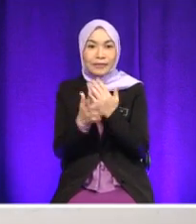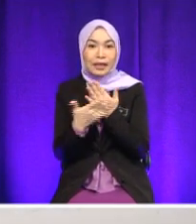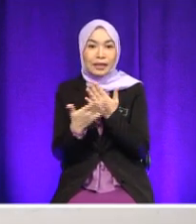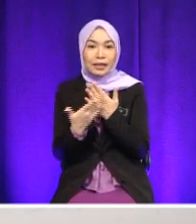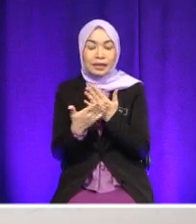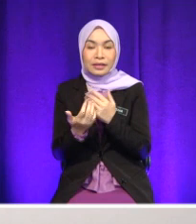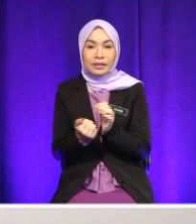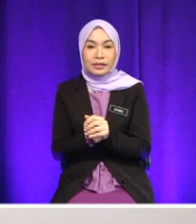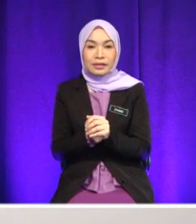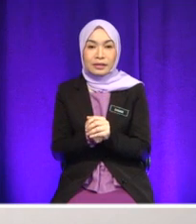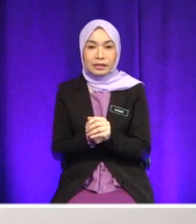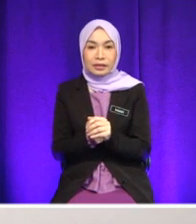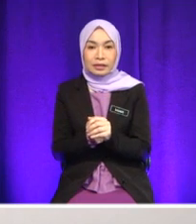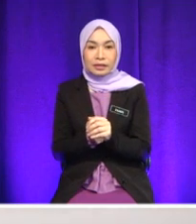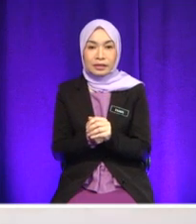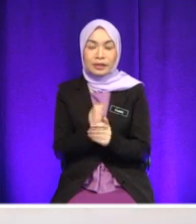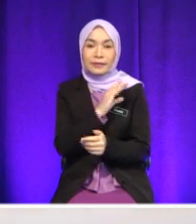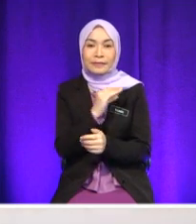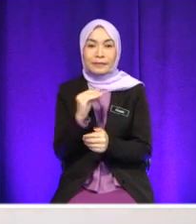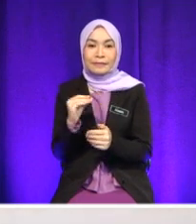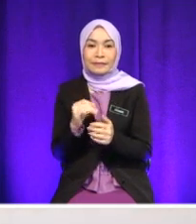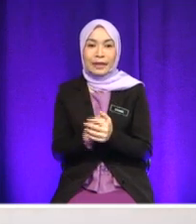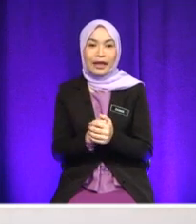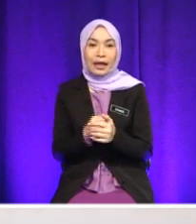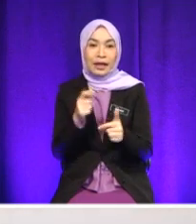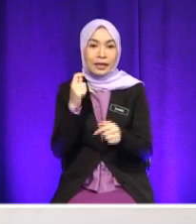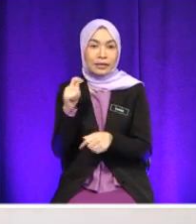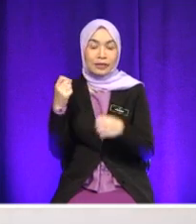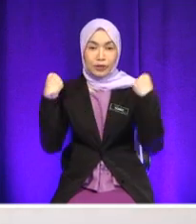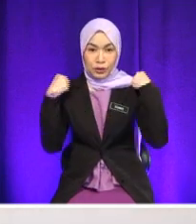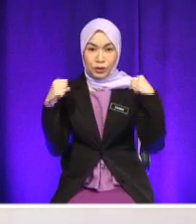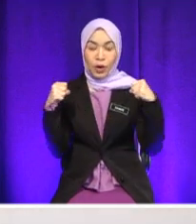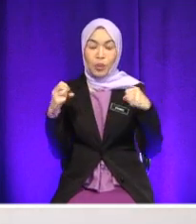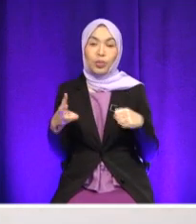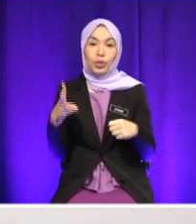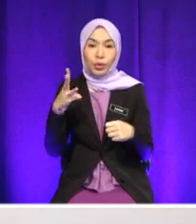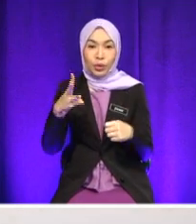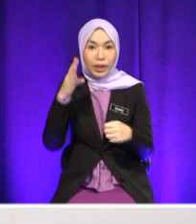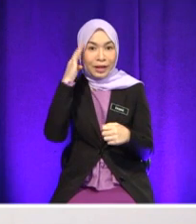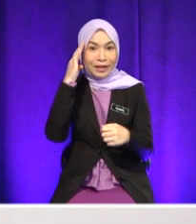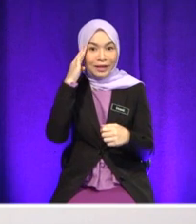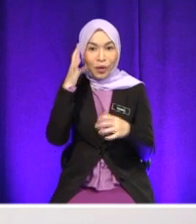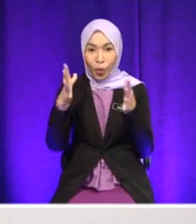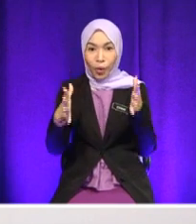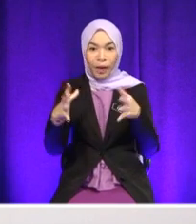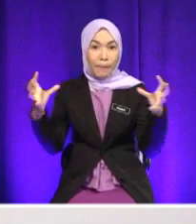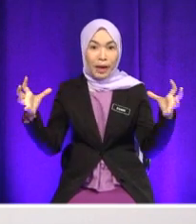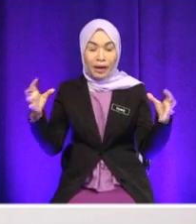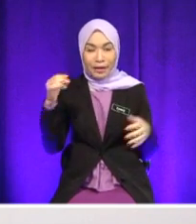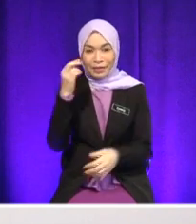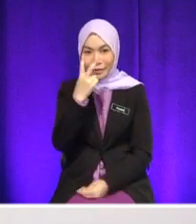Therefore, they definitely will make a visit to her shop. Okay, So both of them agree